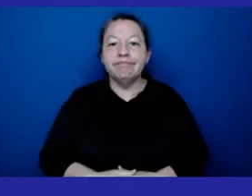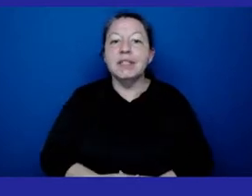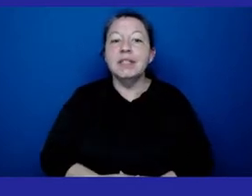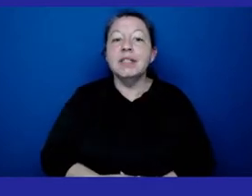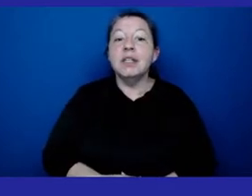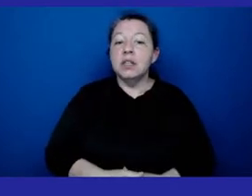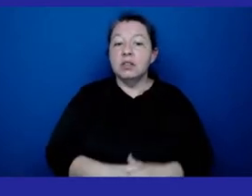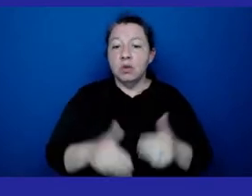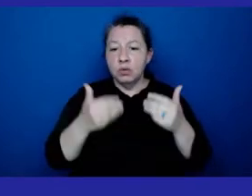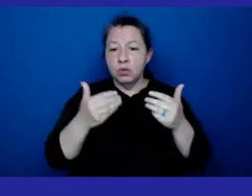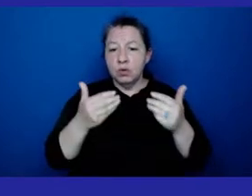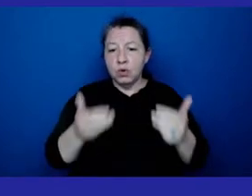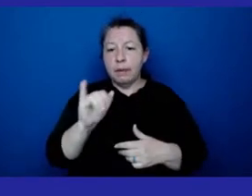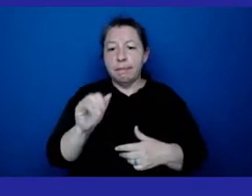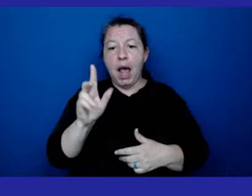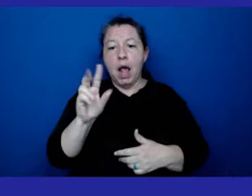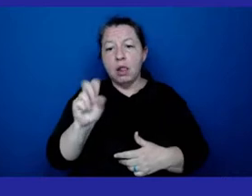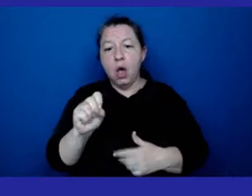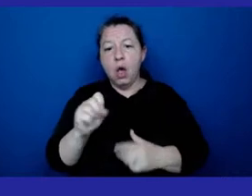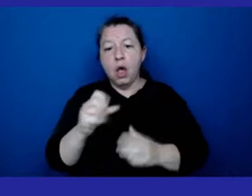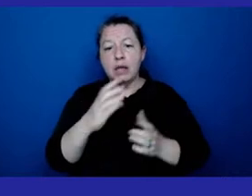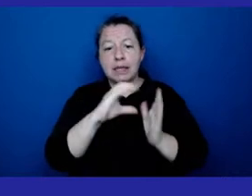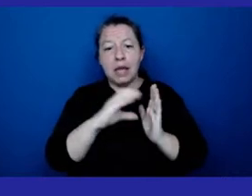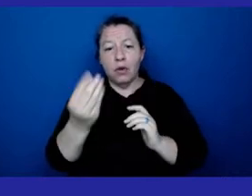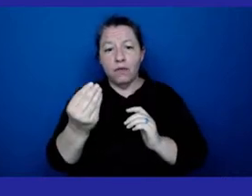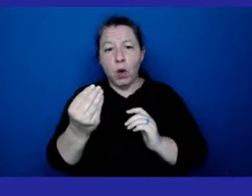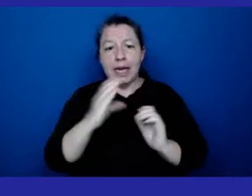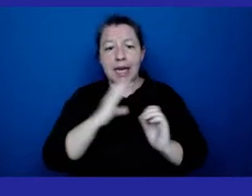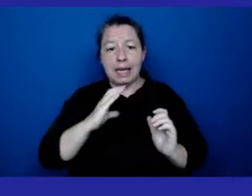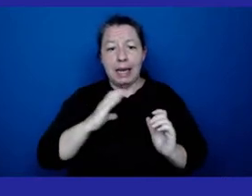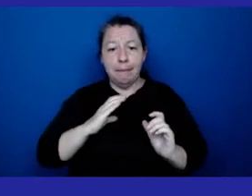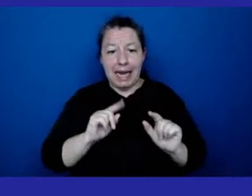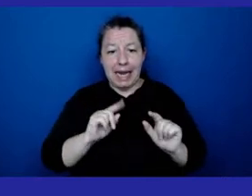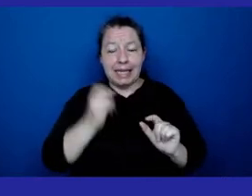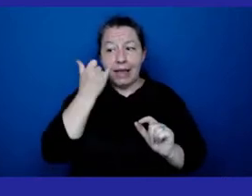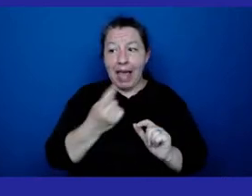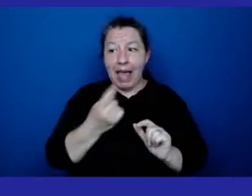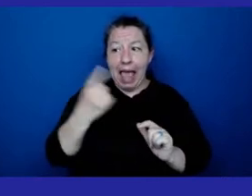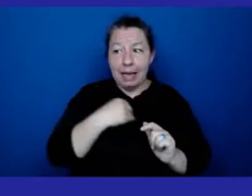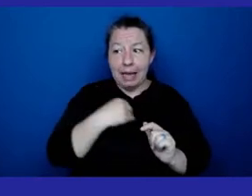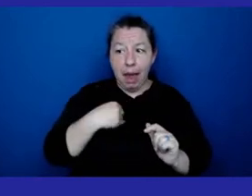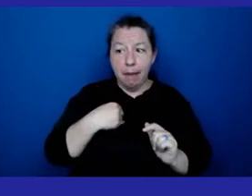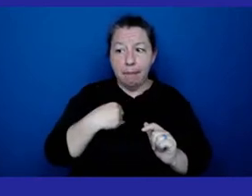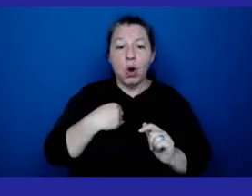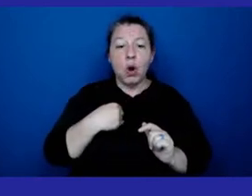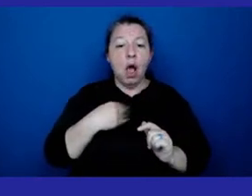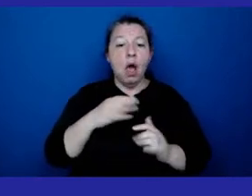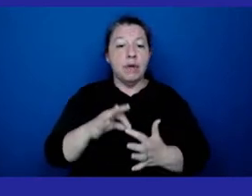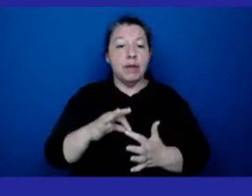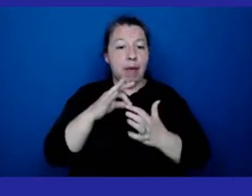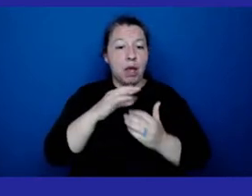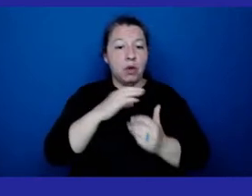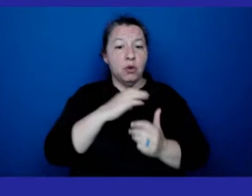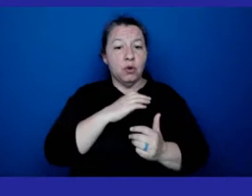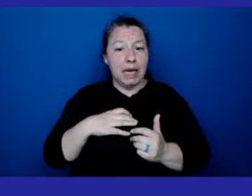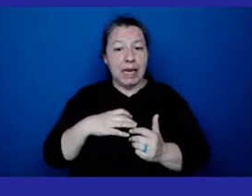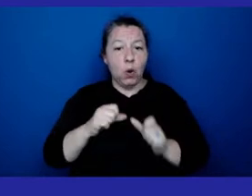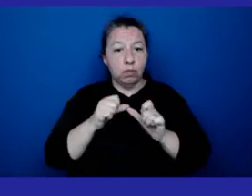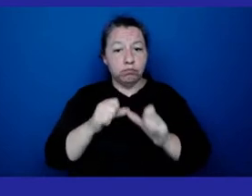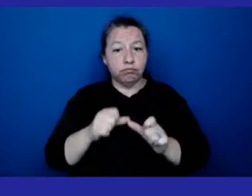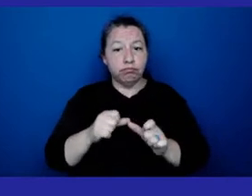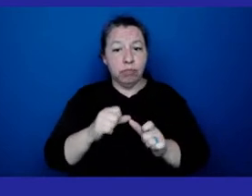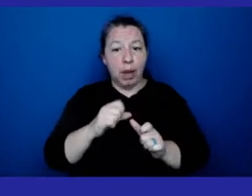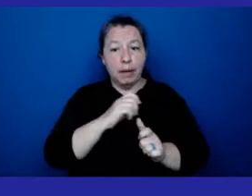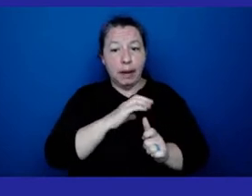to bylaw section 14, committee attendance. If any member of a standing or special committee of the board not be present at a